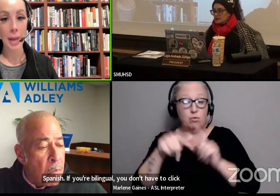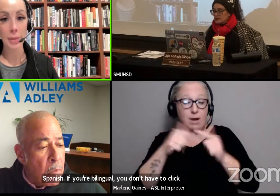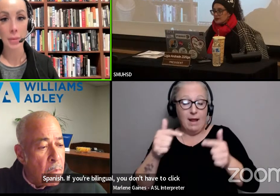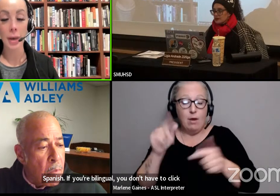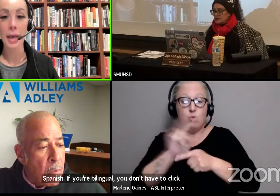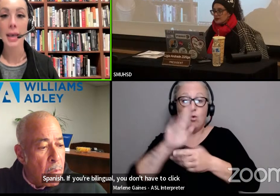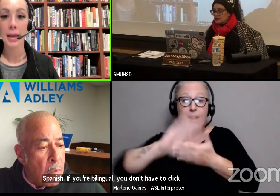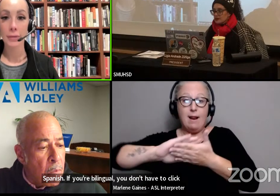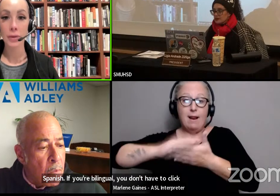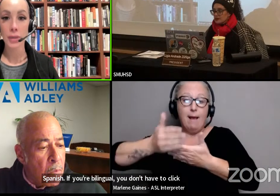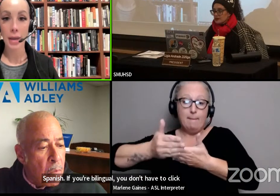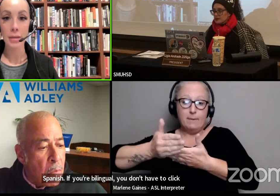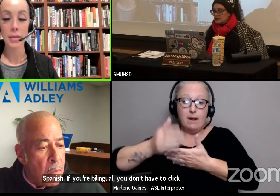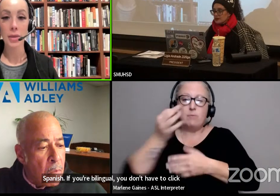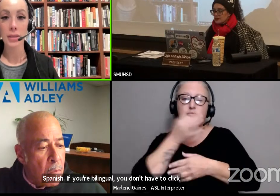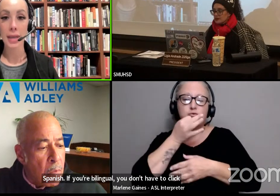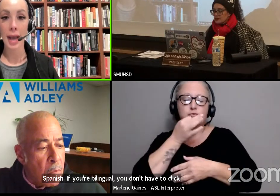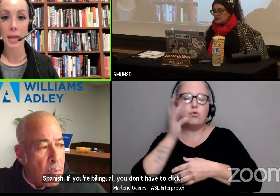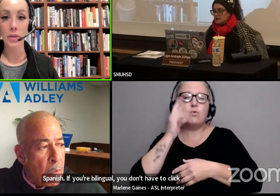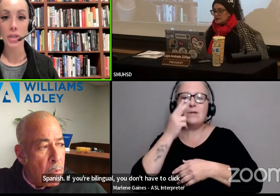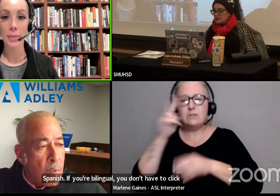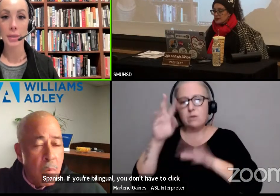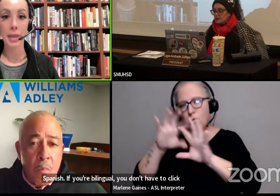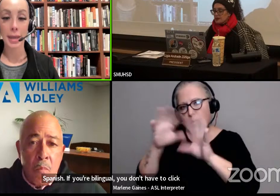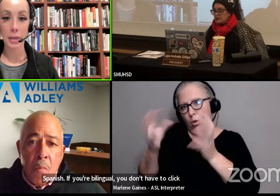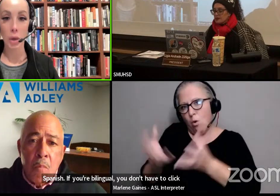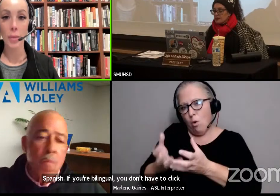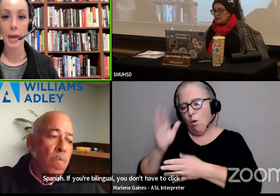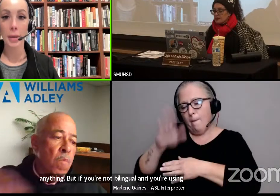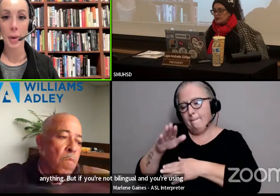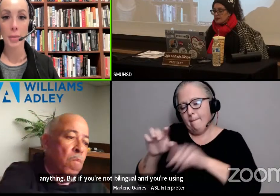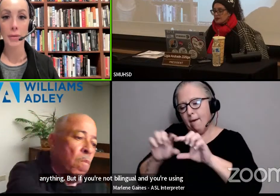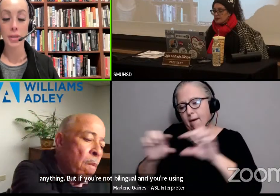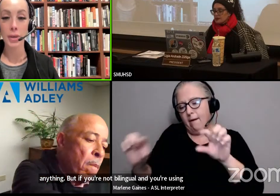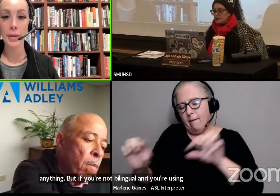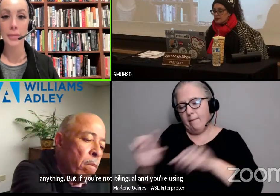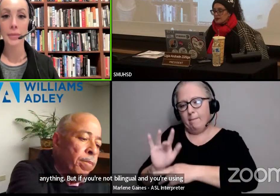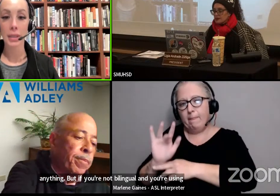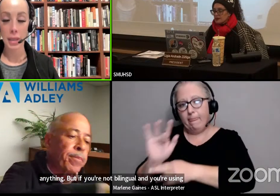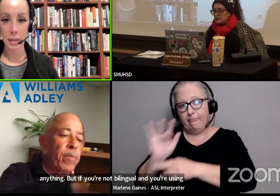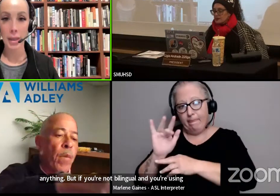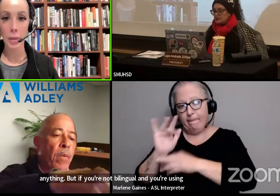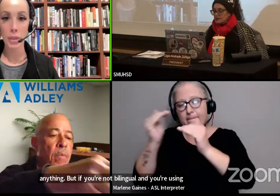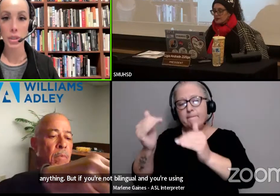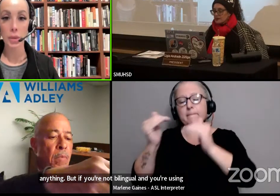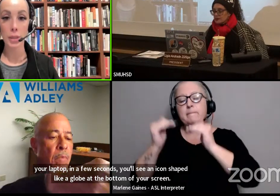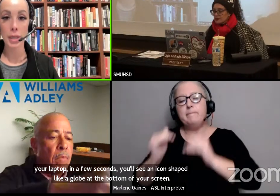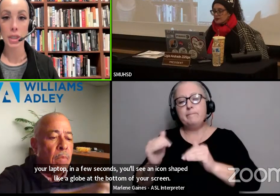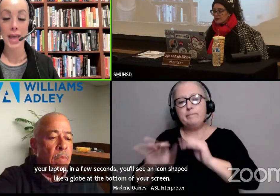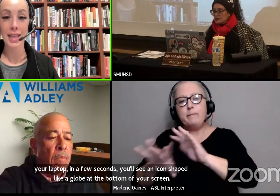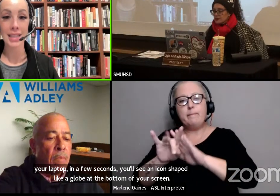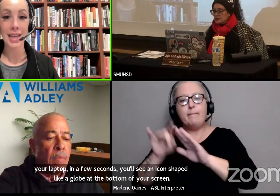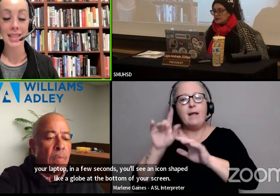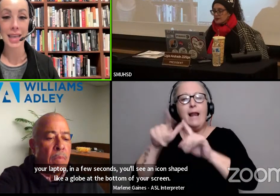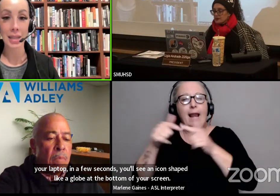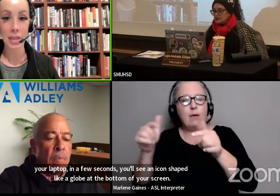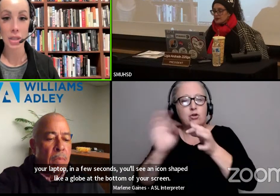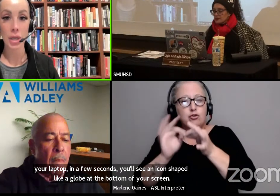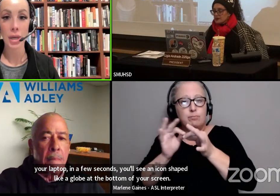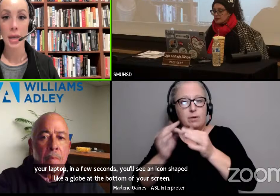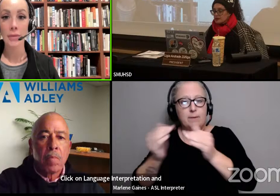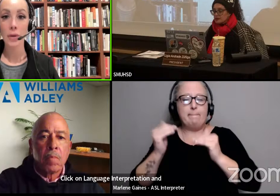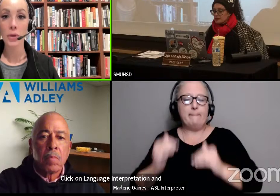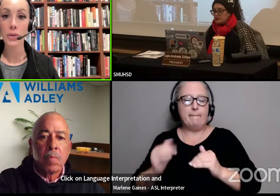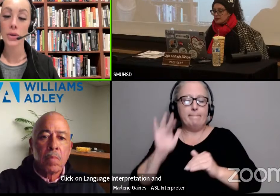your laptop, in a few seconds, you'll see an icon shaped like a globe at the bottom of your screen. Click on Language Interpretation and then select